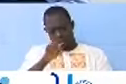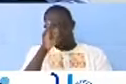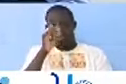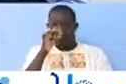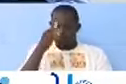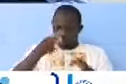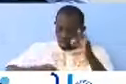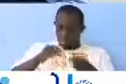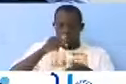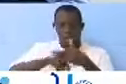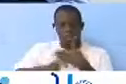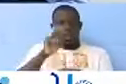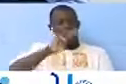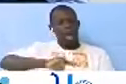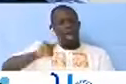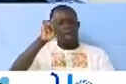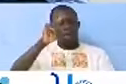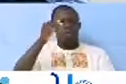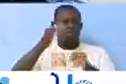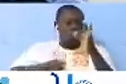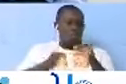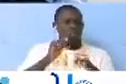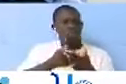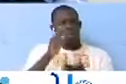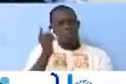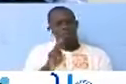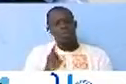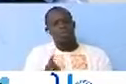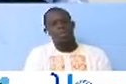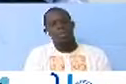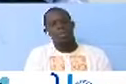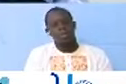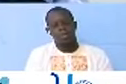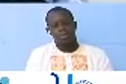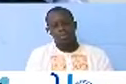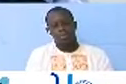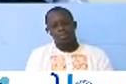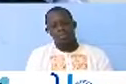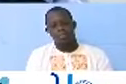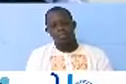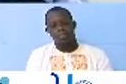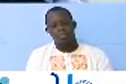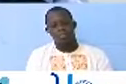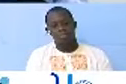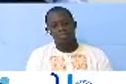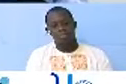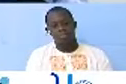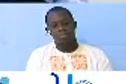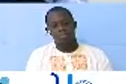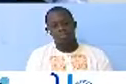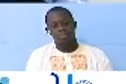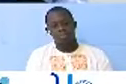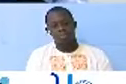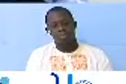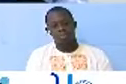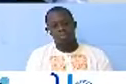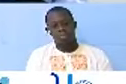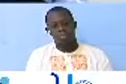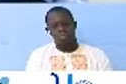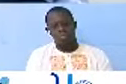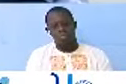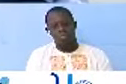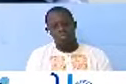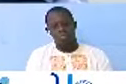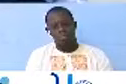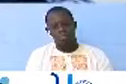I left a kind to all for the Wollam Mold, many are on call, be in Kitty on a sign in Jana. Council come for Nifobe, Yankuba Baji Nadonio,